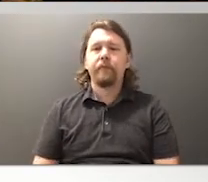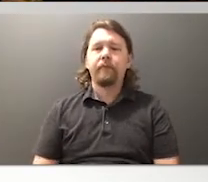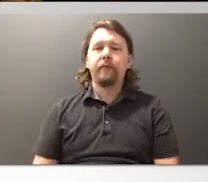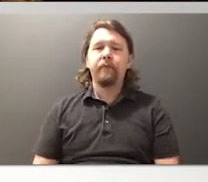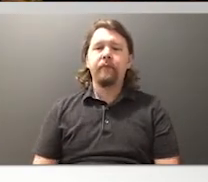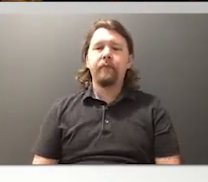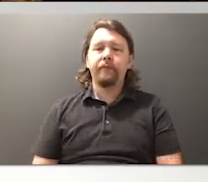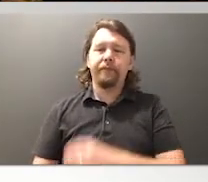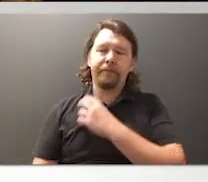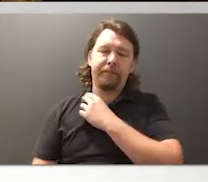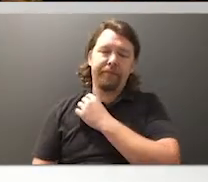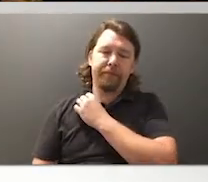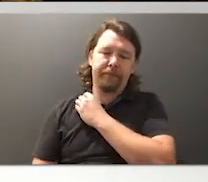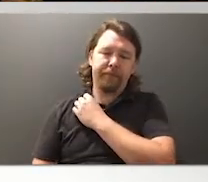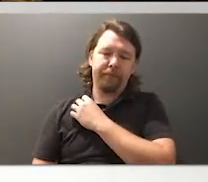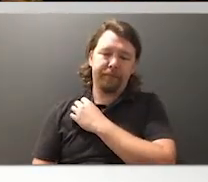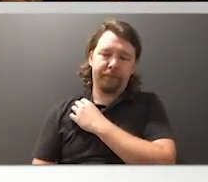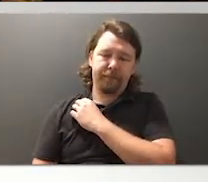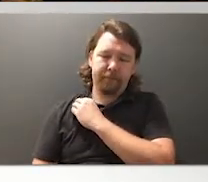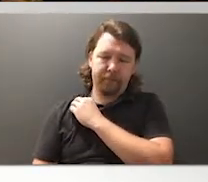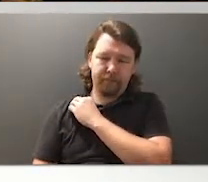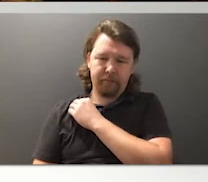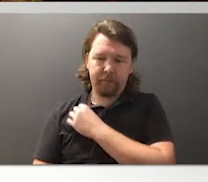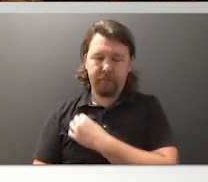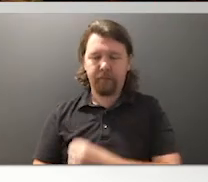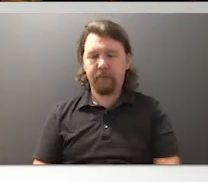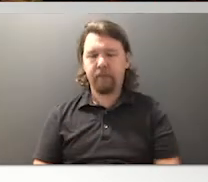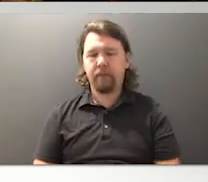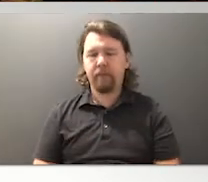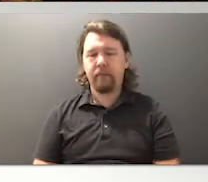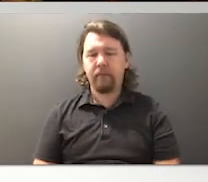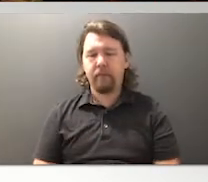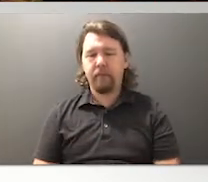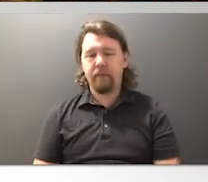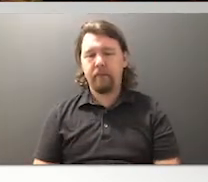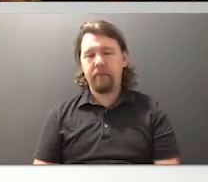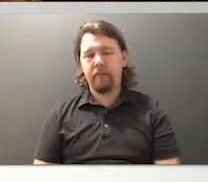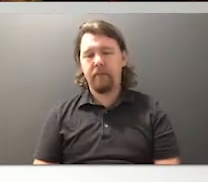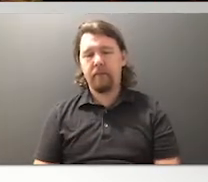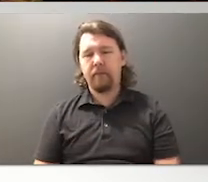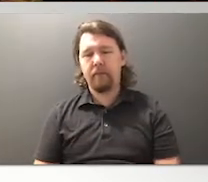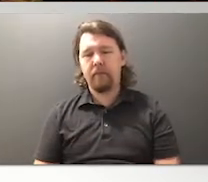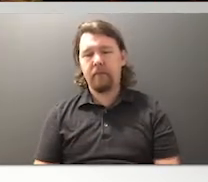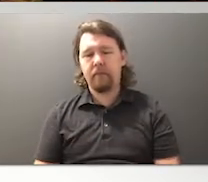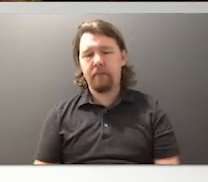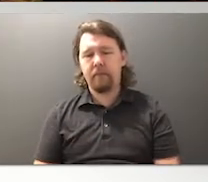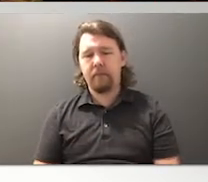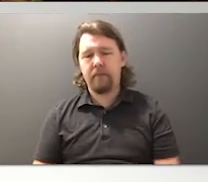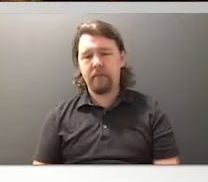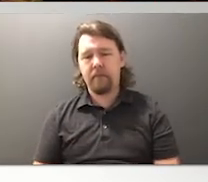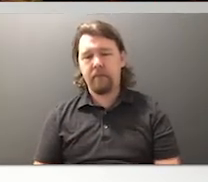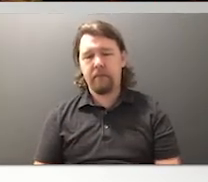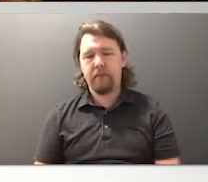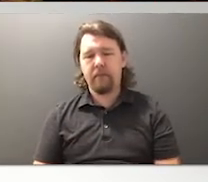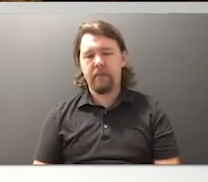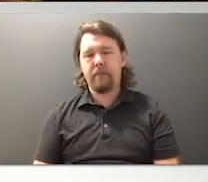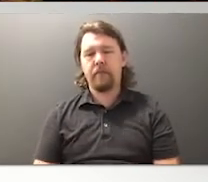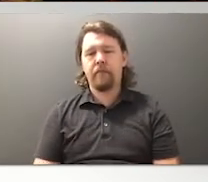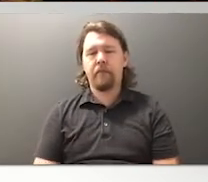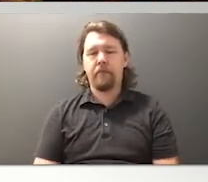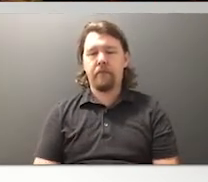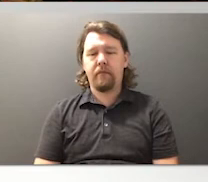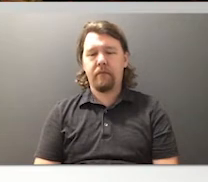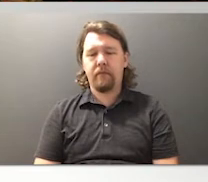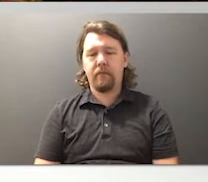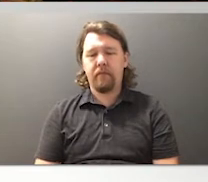the funds to put them in a college-like program, and the question I have is, do